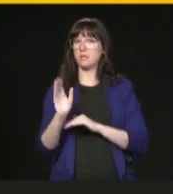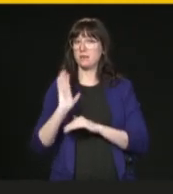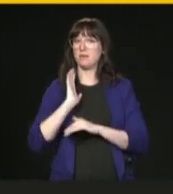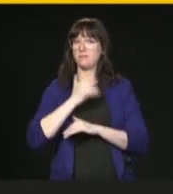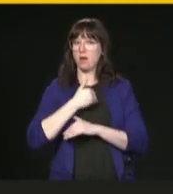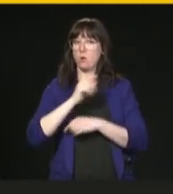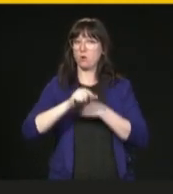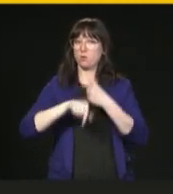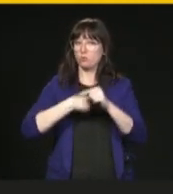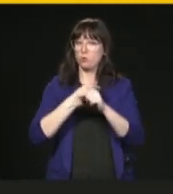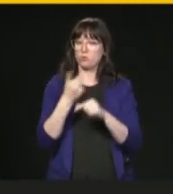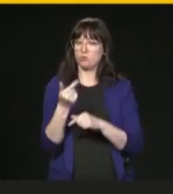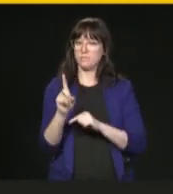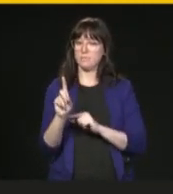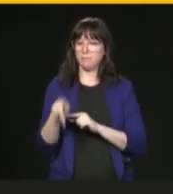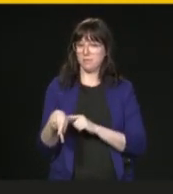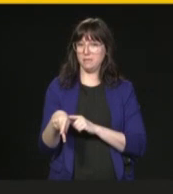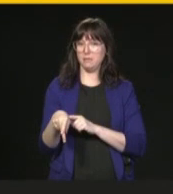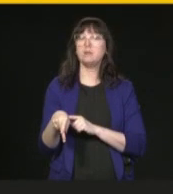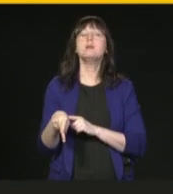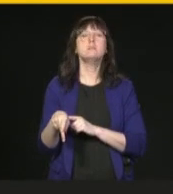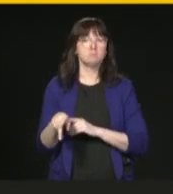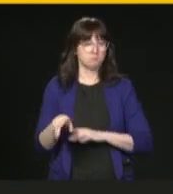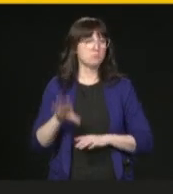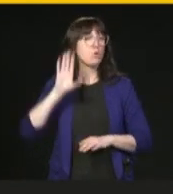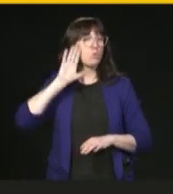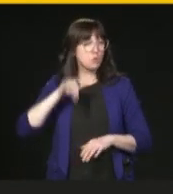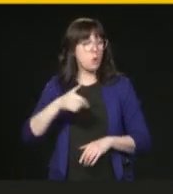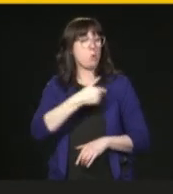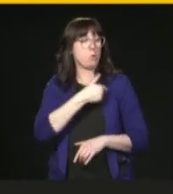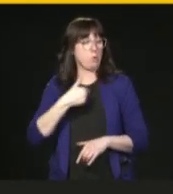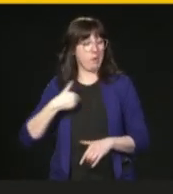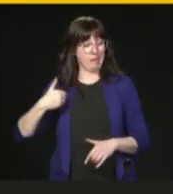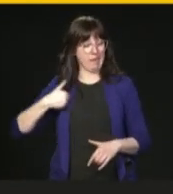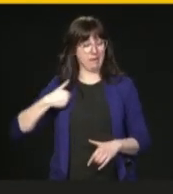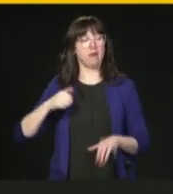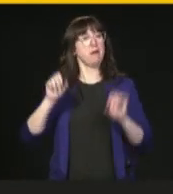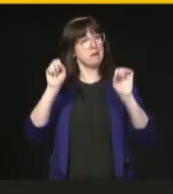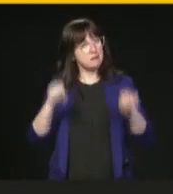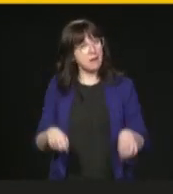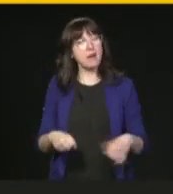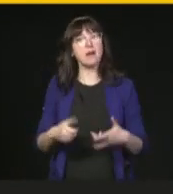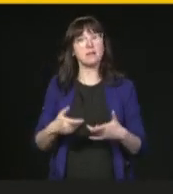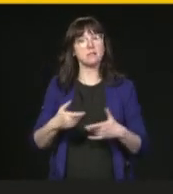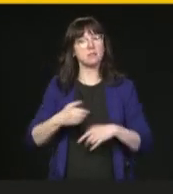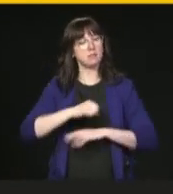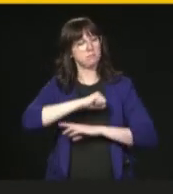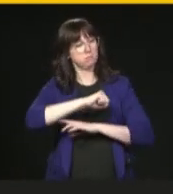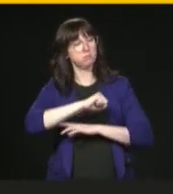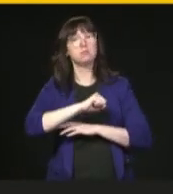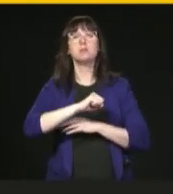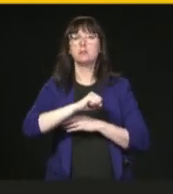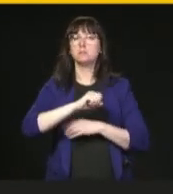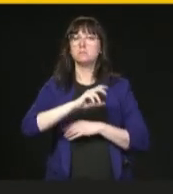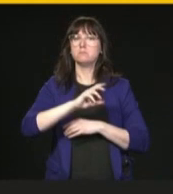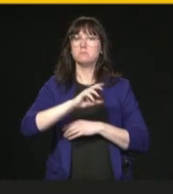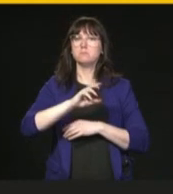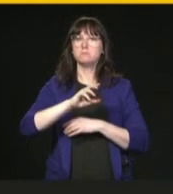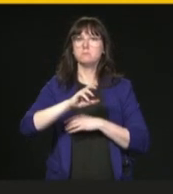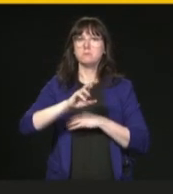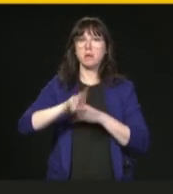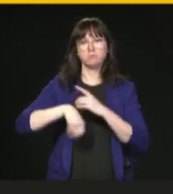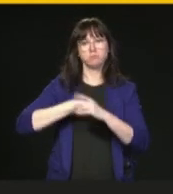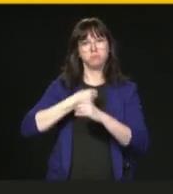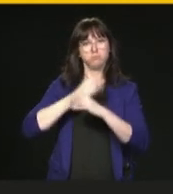global GDP. We know that we have the capacity to stave off and to positively impact